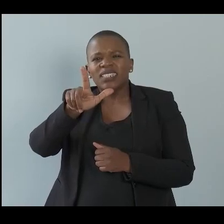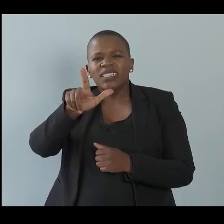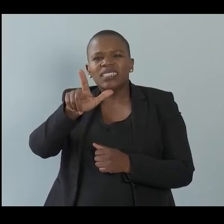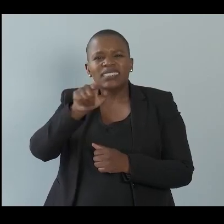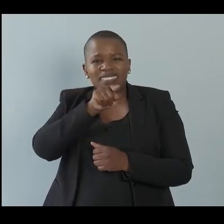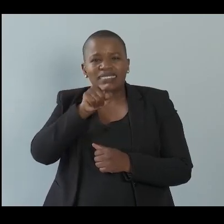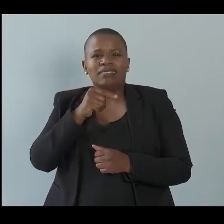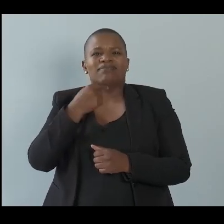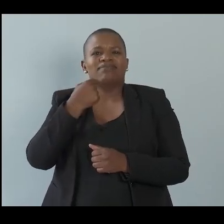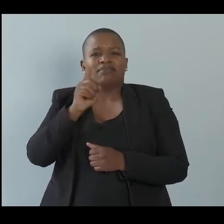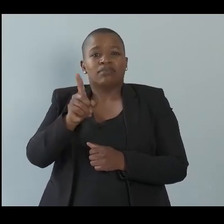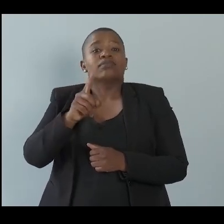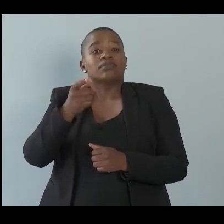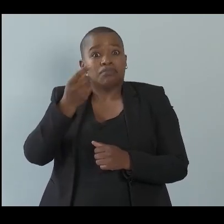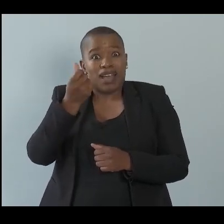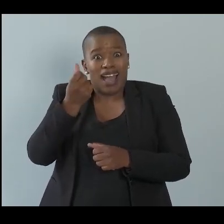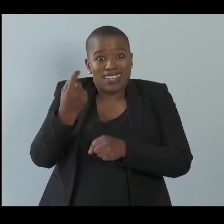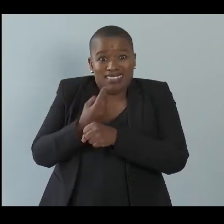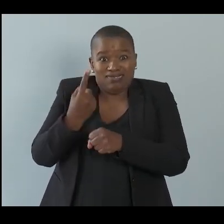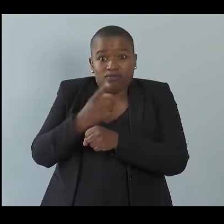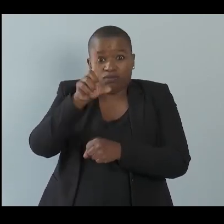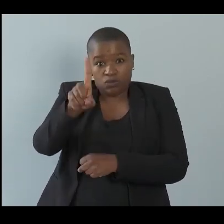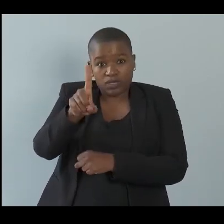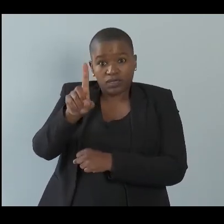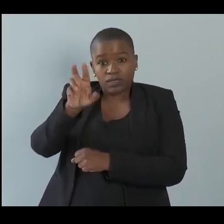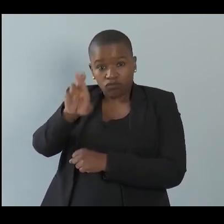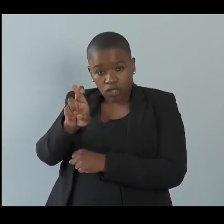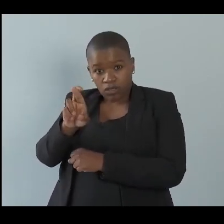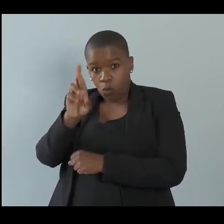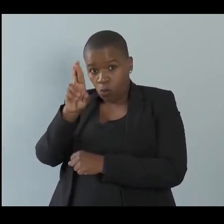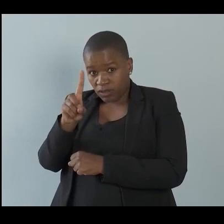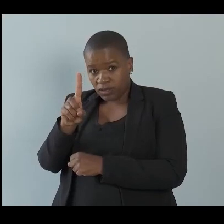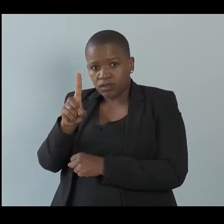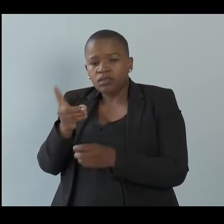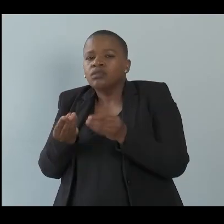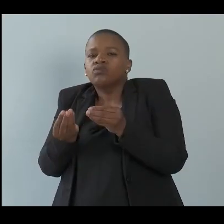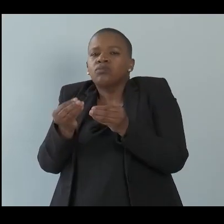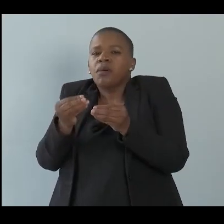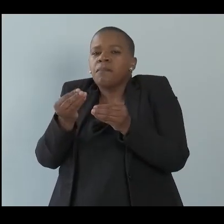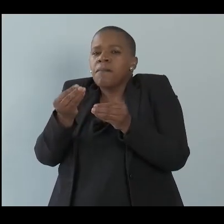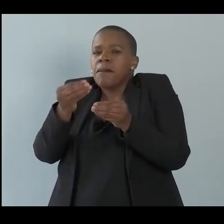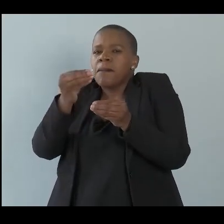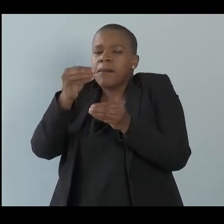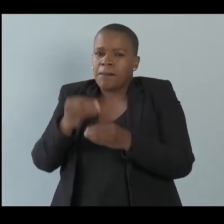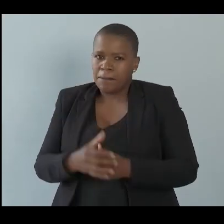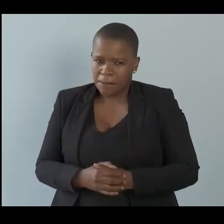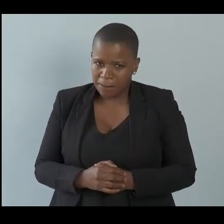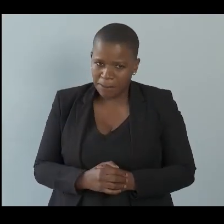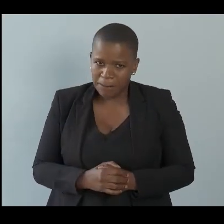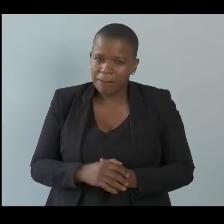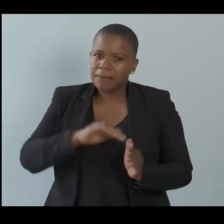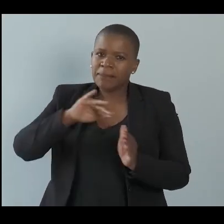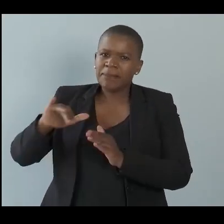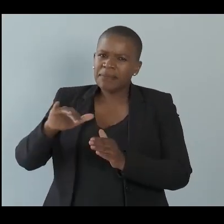of revenue we generate, 1.17 rand of operating profit is generated. Early results are promising, with